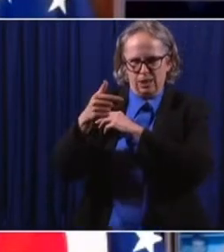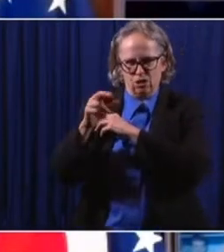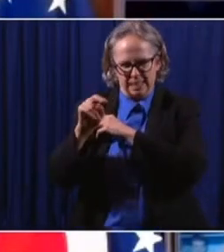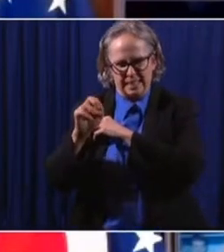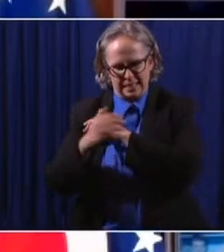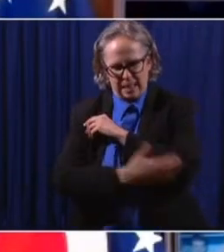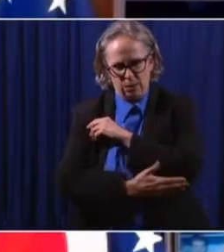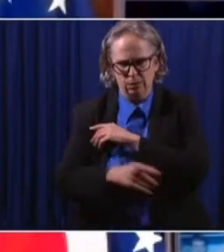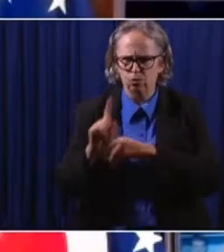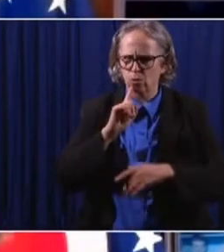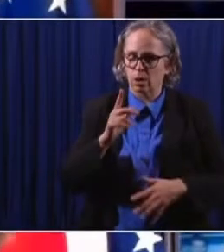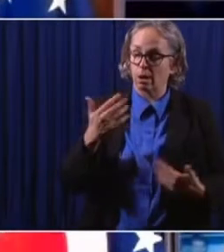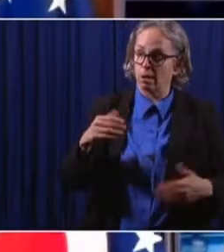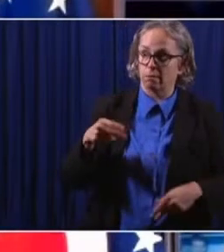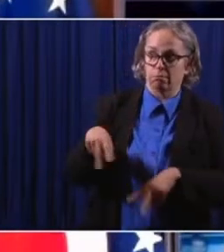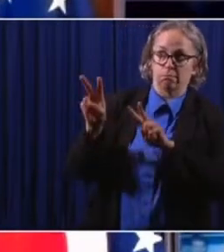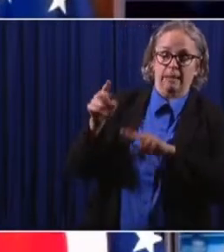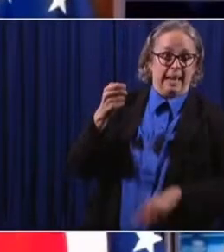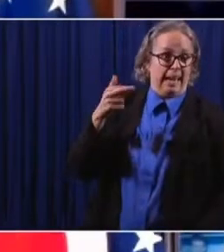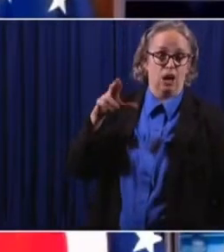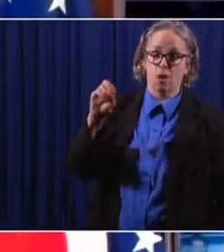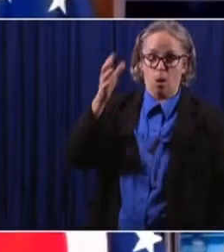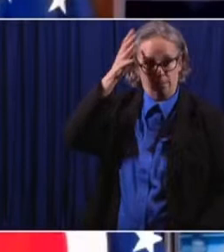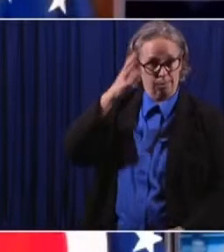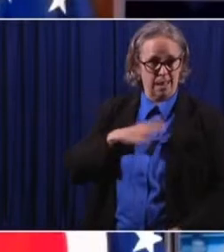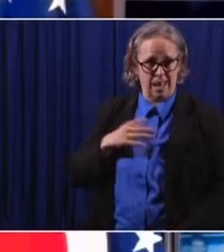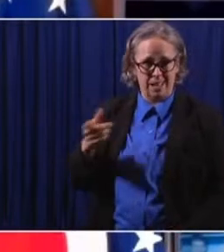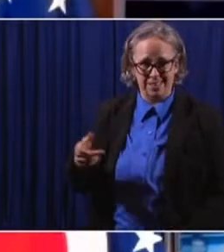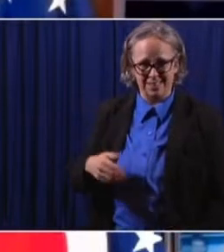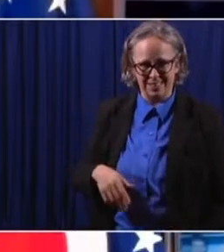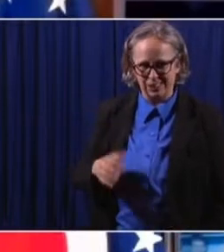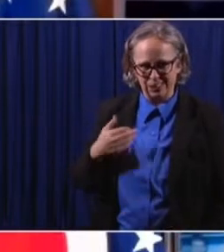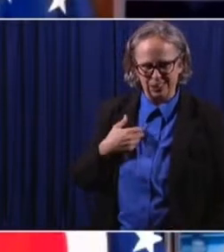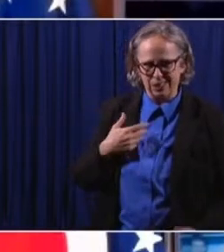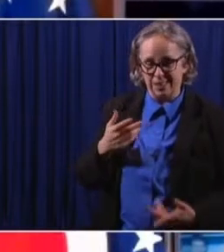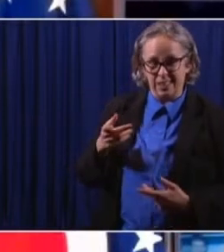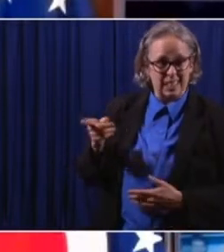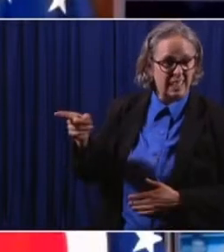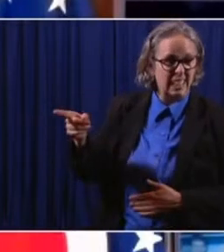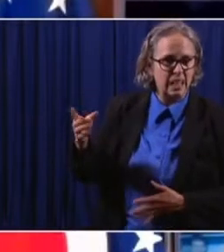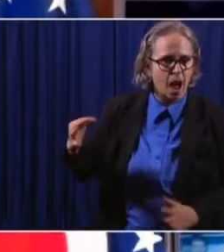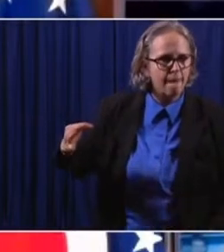my opinion. And Jim, just give a little more background on him. He volunteered